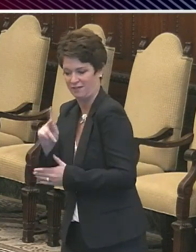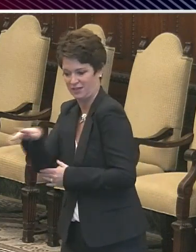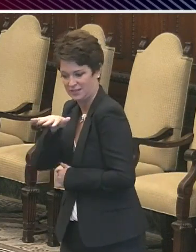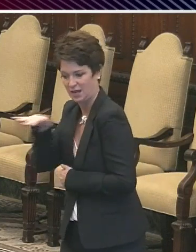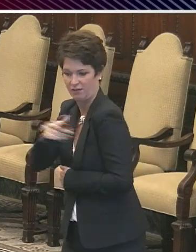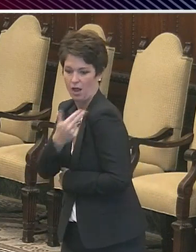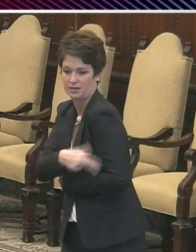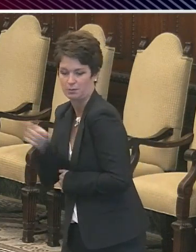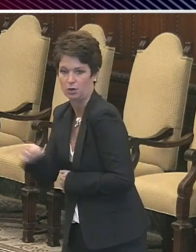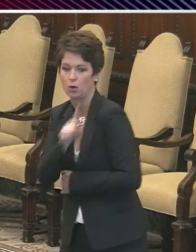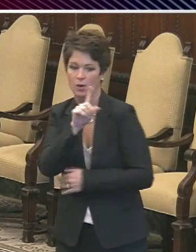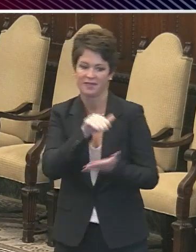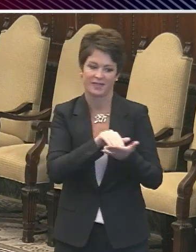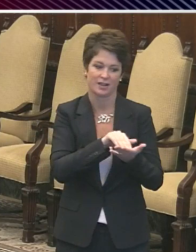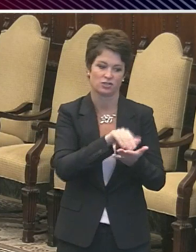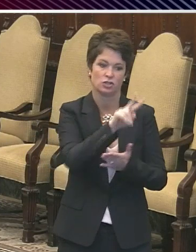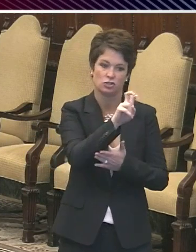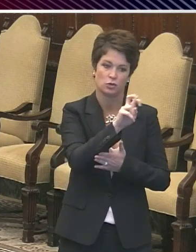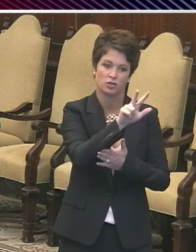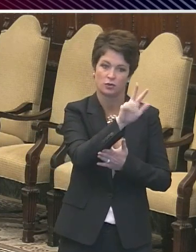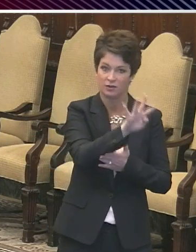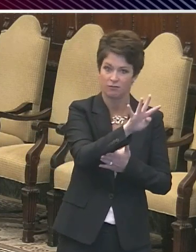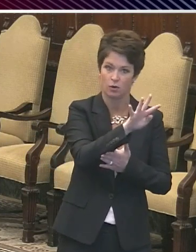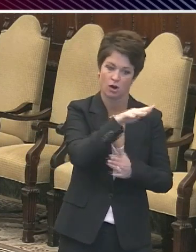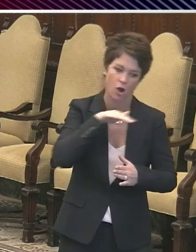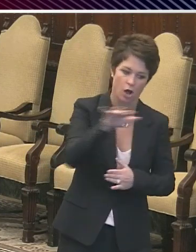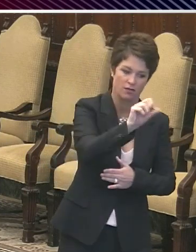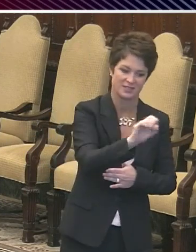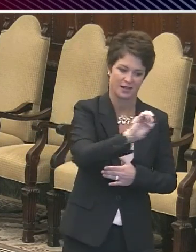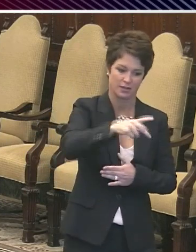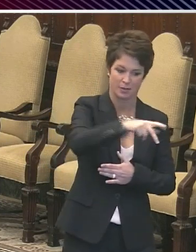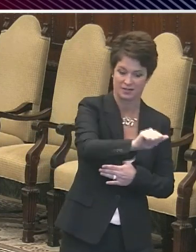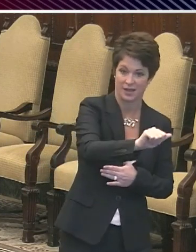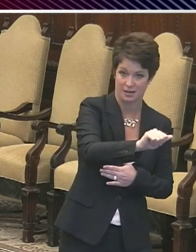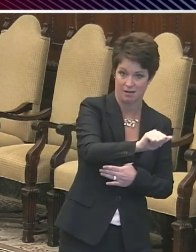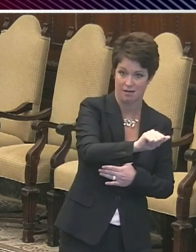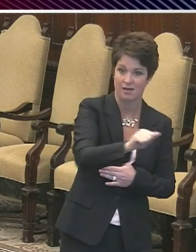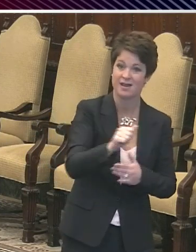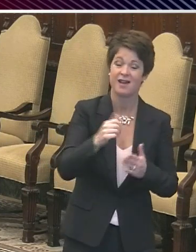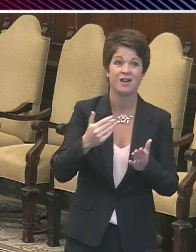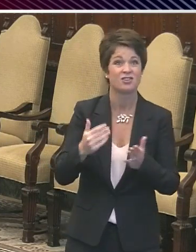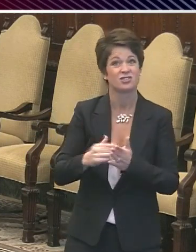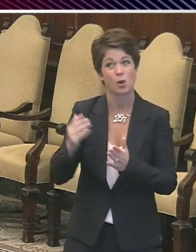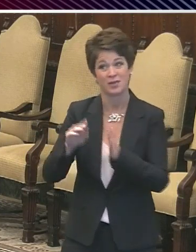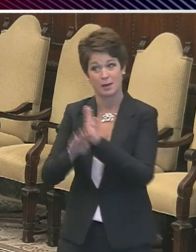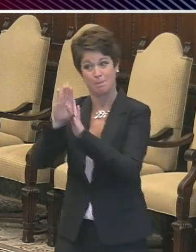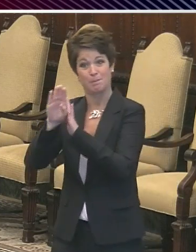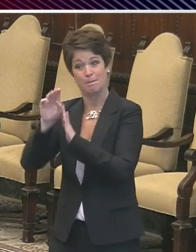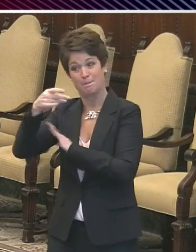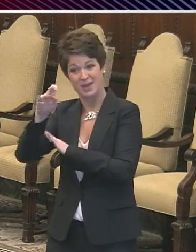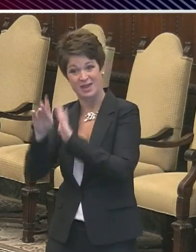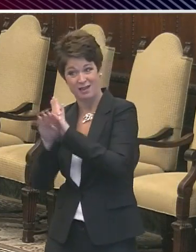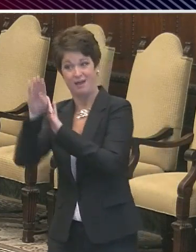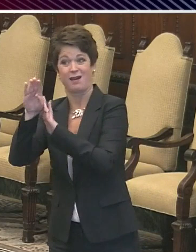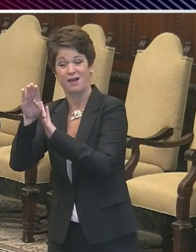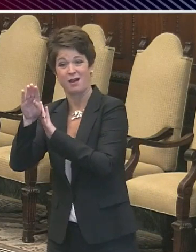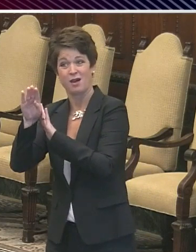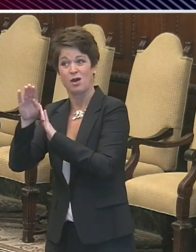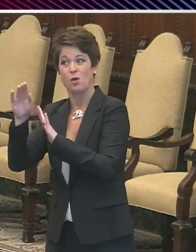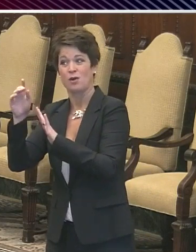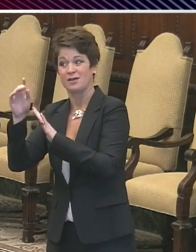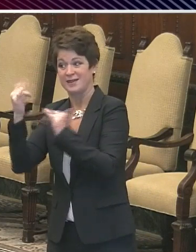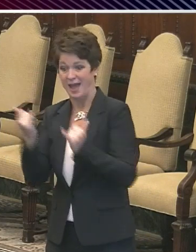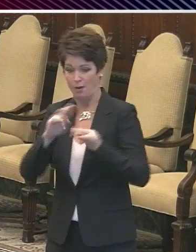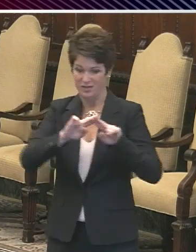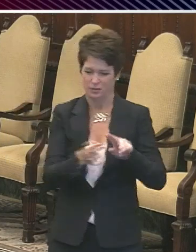hospitals, 1,234 in the region. That's down about a third from the peak of where we were in late April. So clearly a big decline,